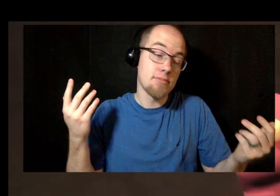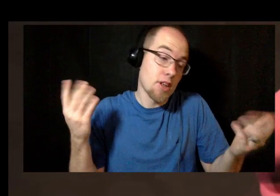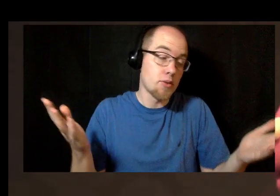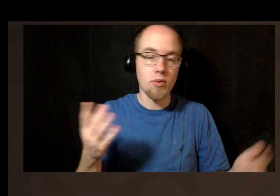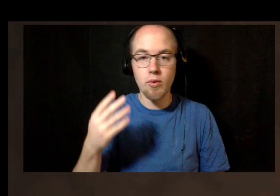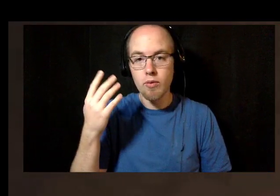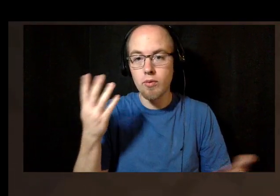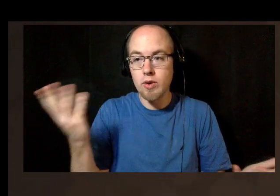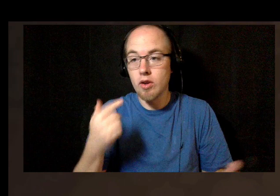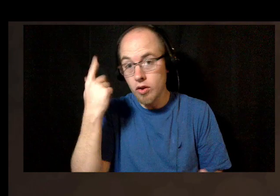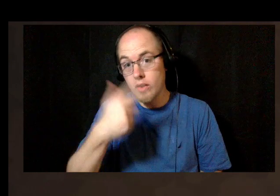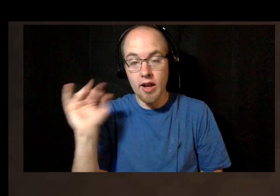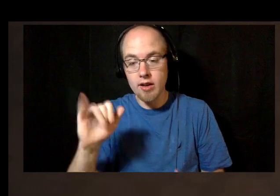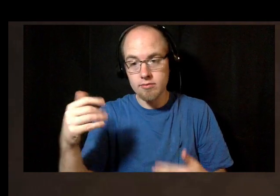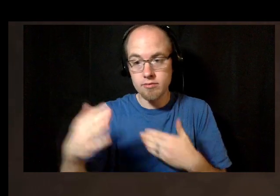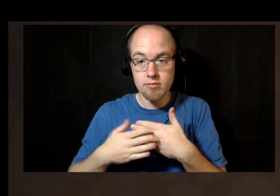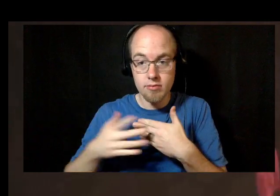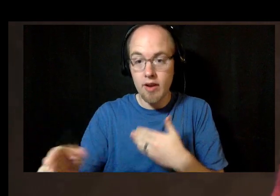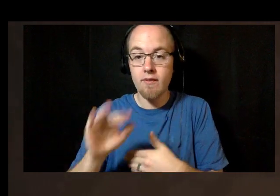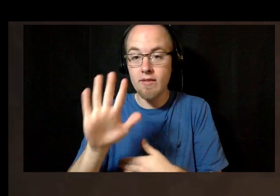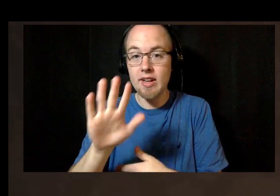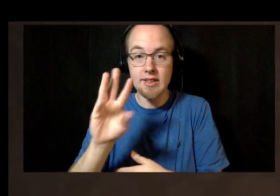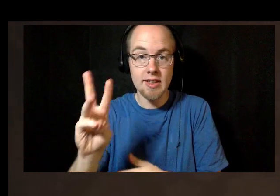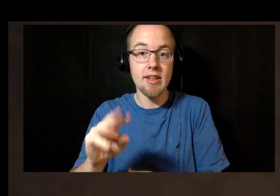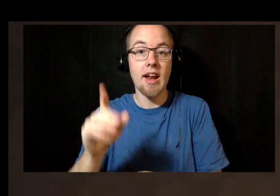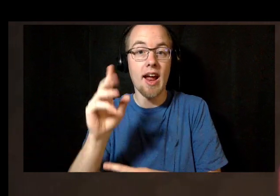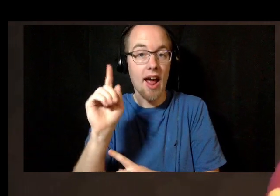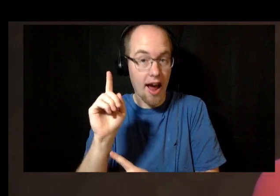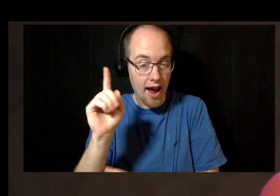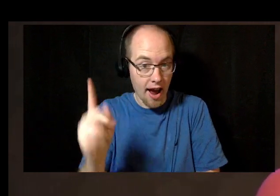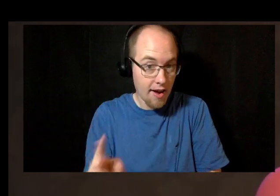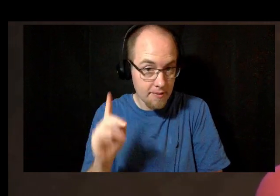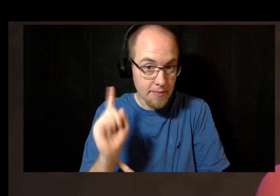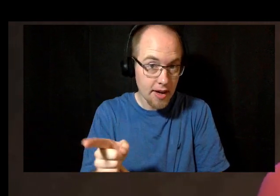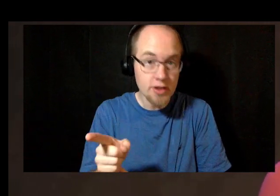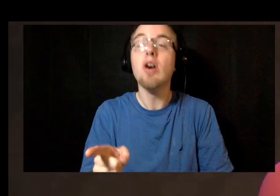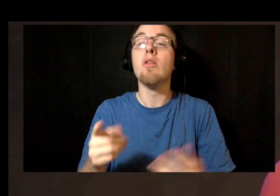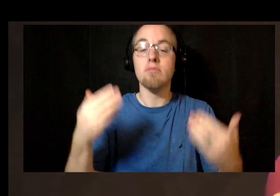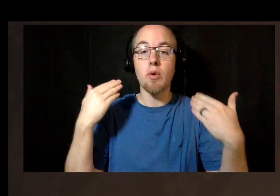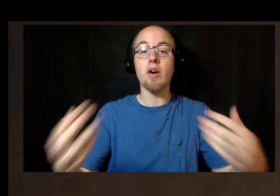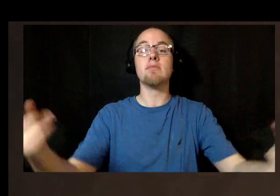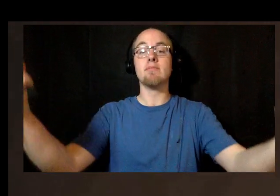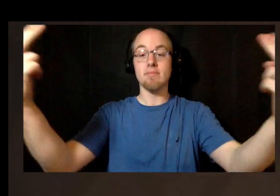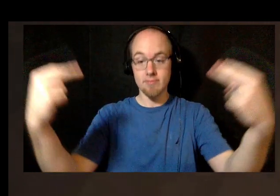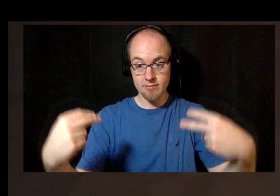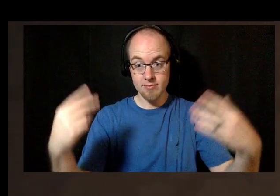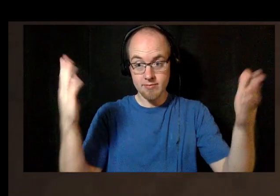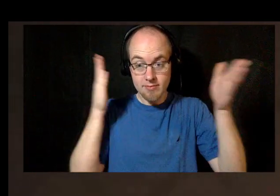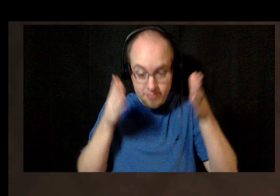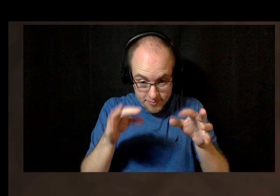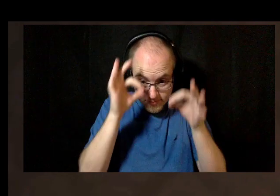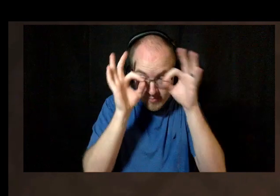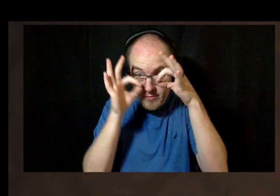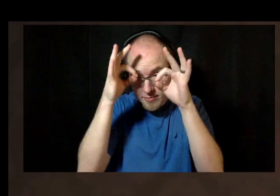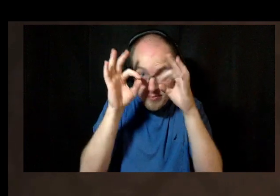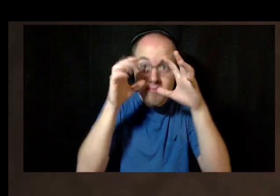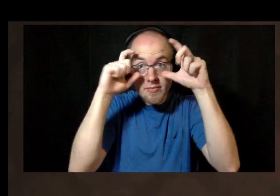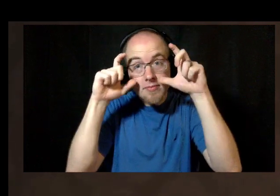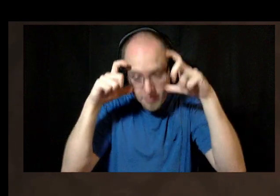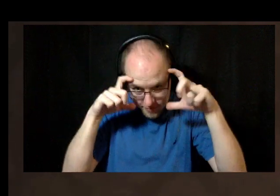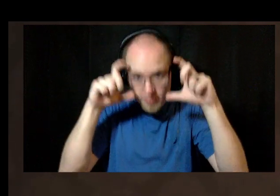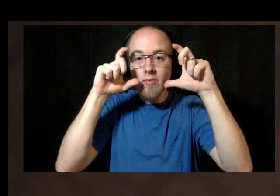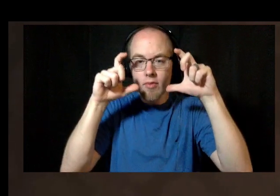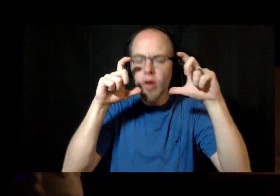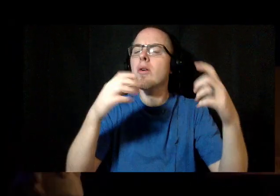like for the next 56 and a half minutes, so just adjust your eyeballs to this shit accordingly. It's pretty good. We did my tech